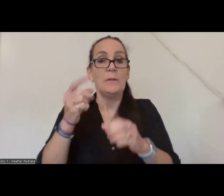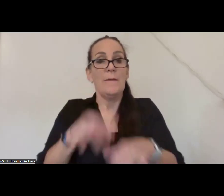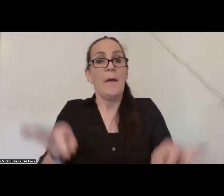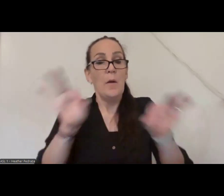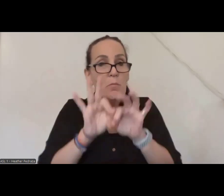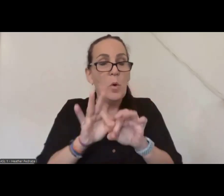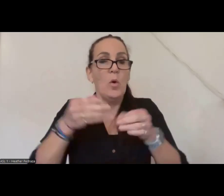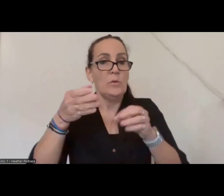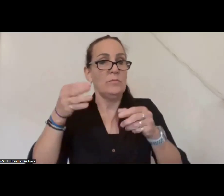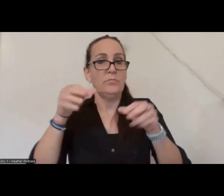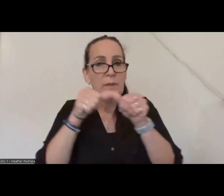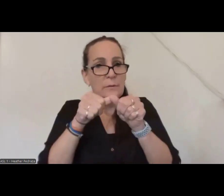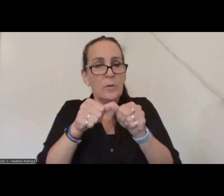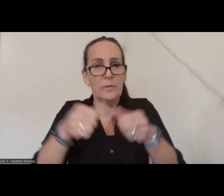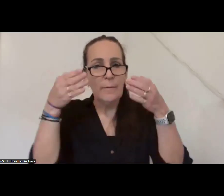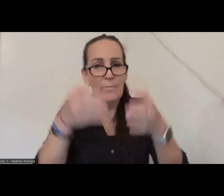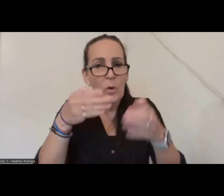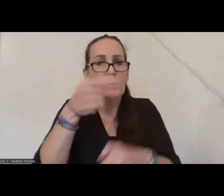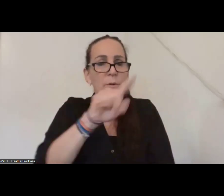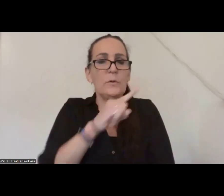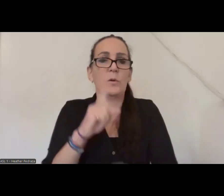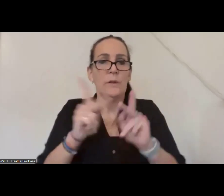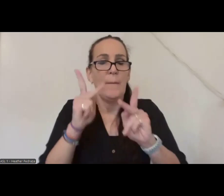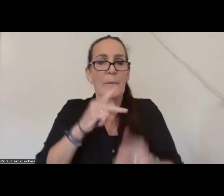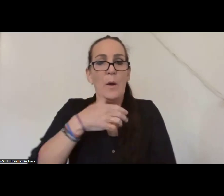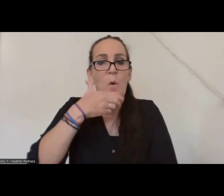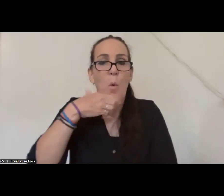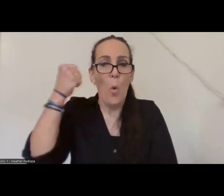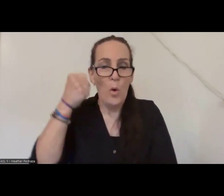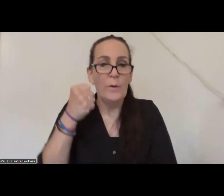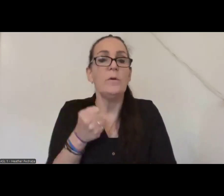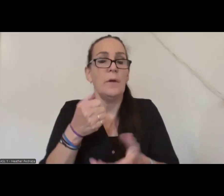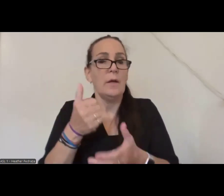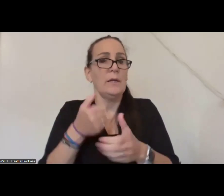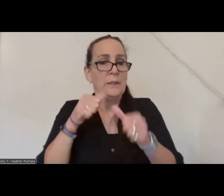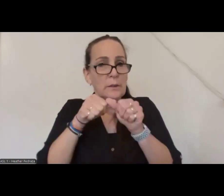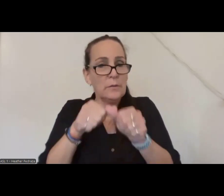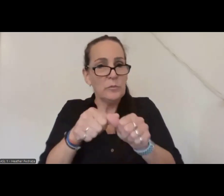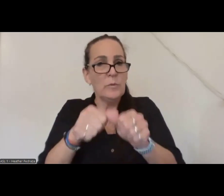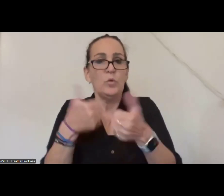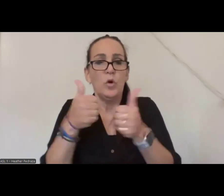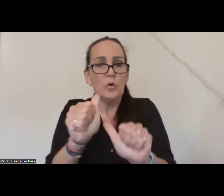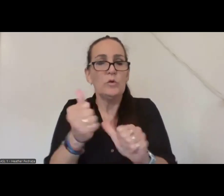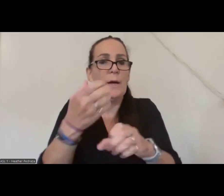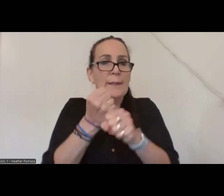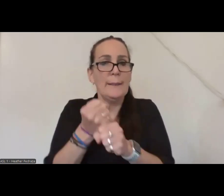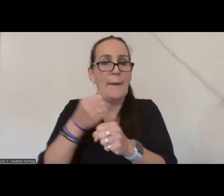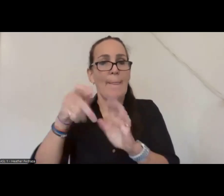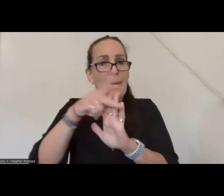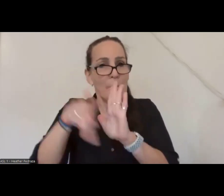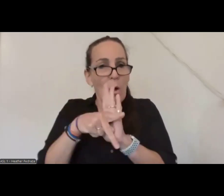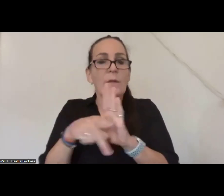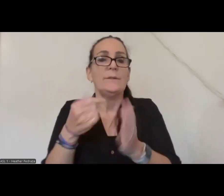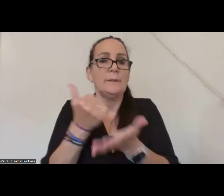aging and disability advocates to continue pushing for policies that mitigate harm, press forward with equity and access, and